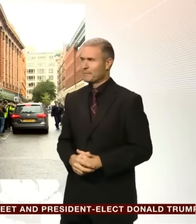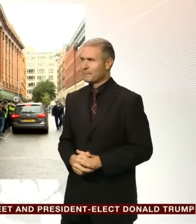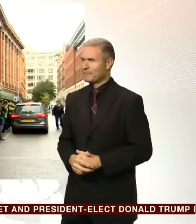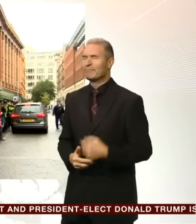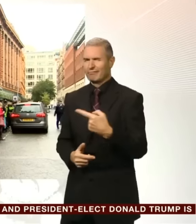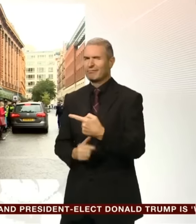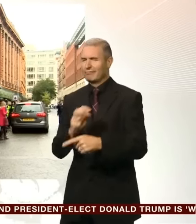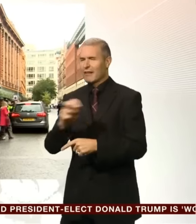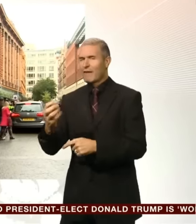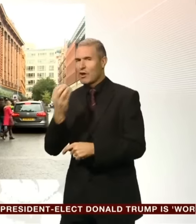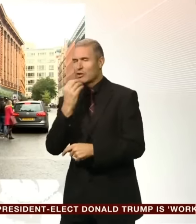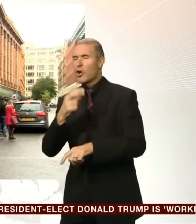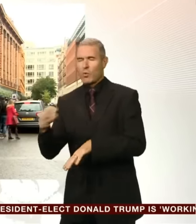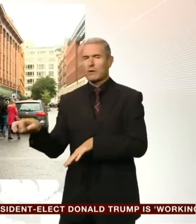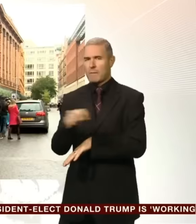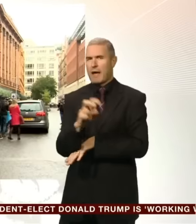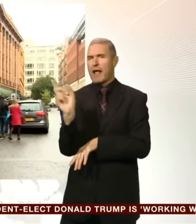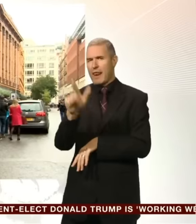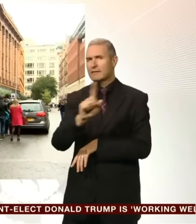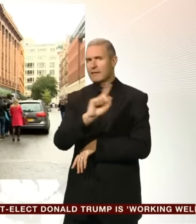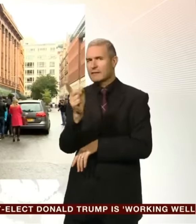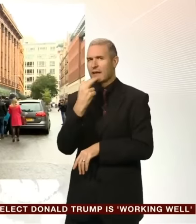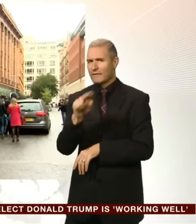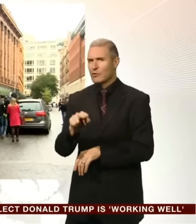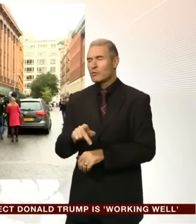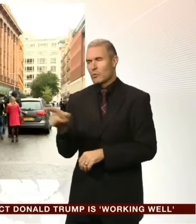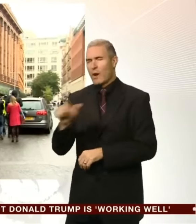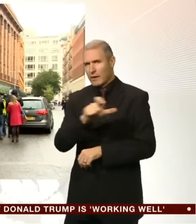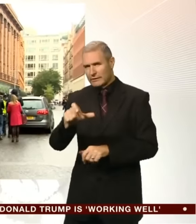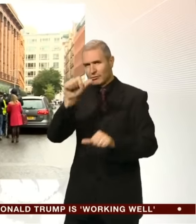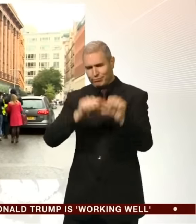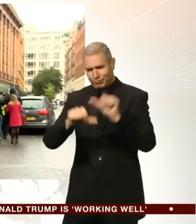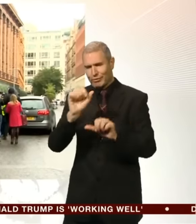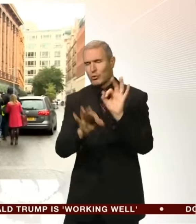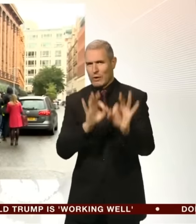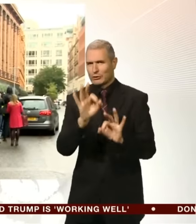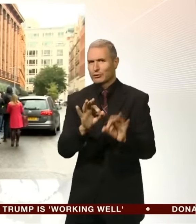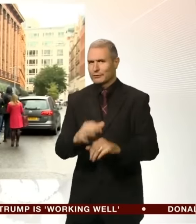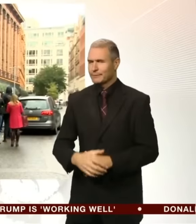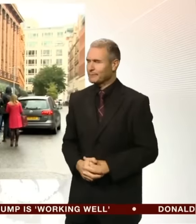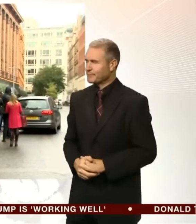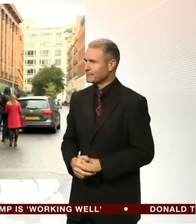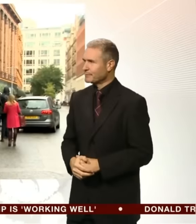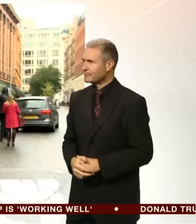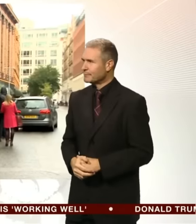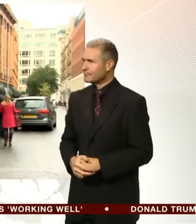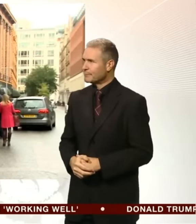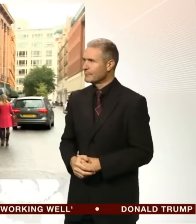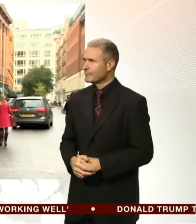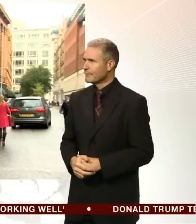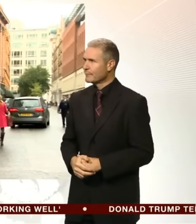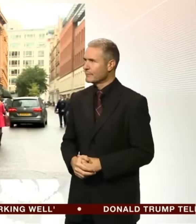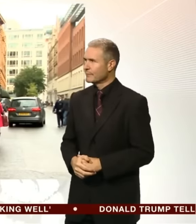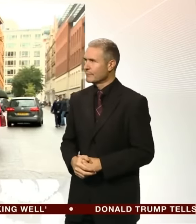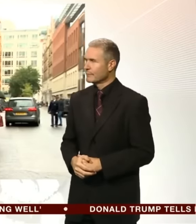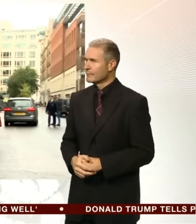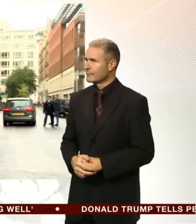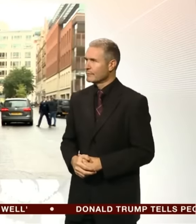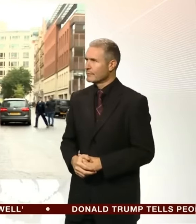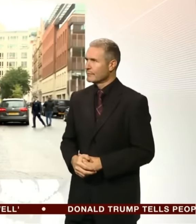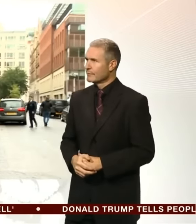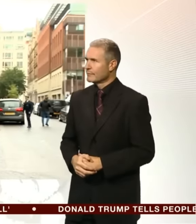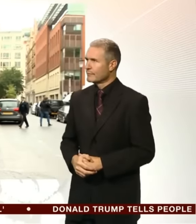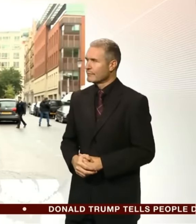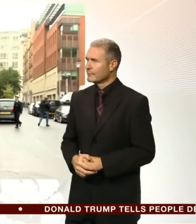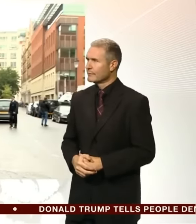imagine she will come back later this afternoon to continue the questioning of Julian Assange. Simon? Richard Lister at the Ecuadorian Embassy in